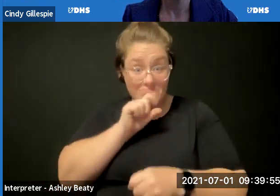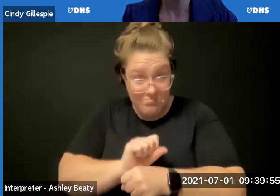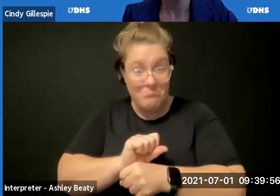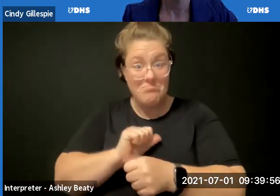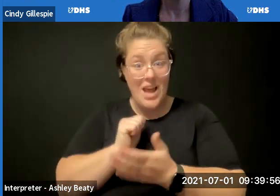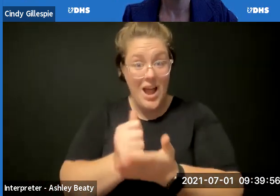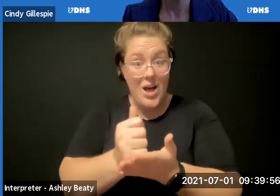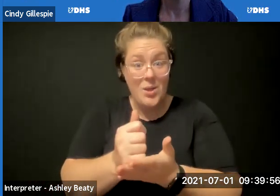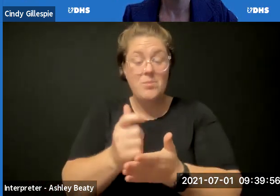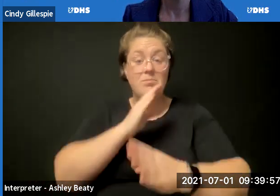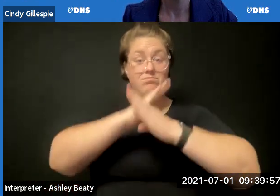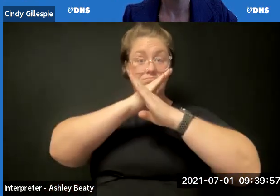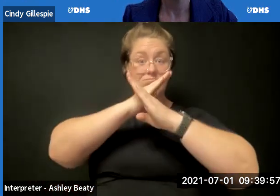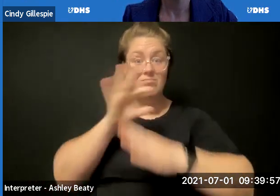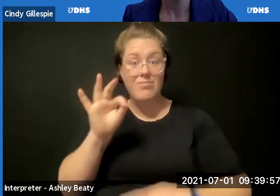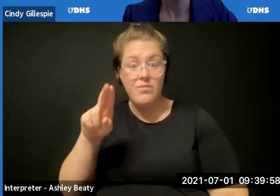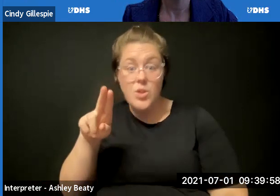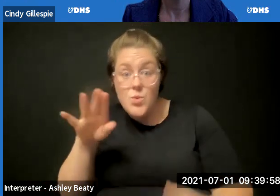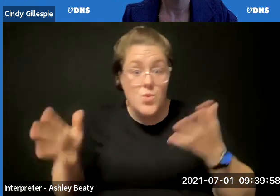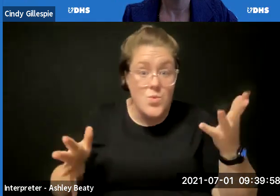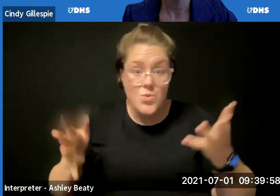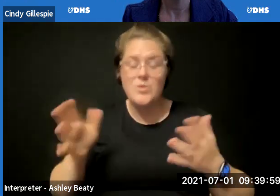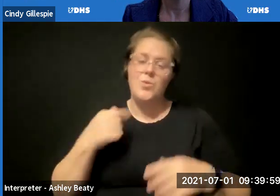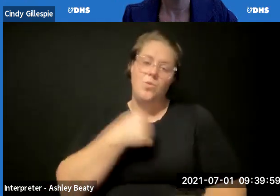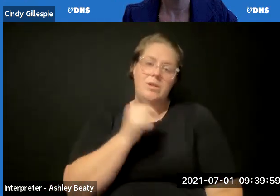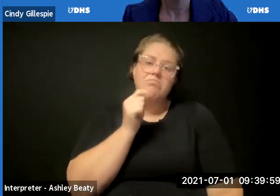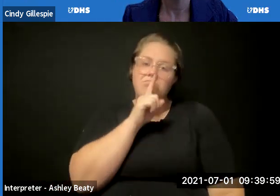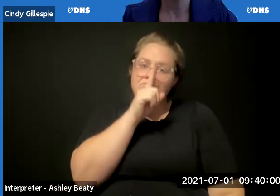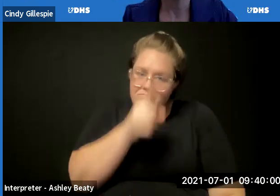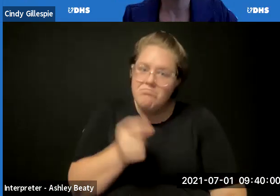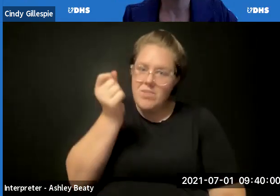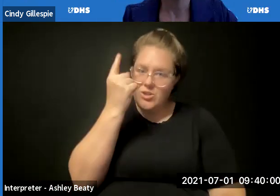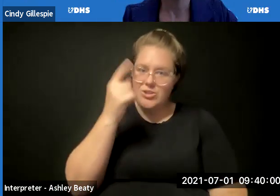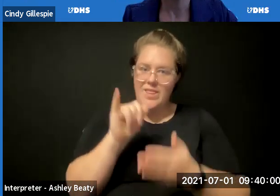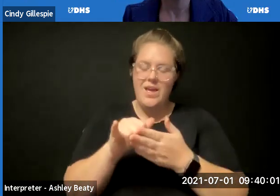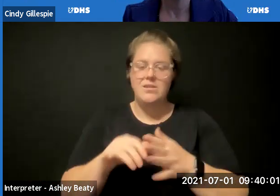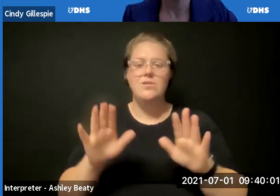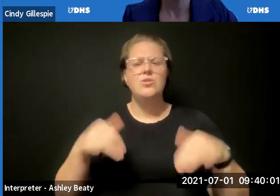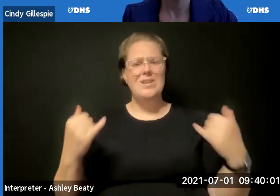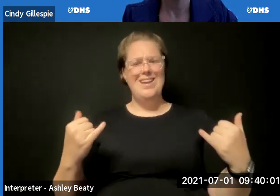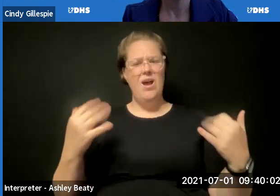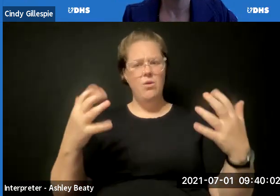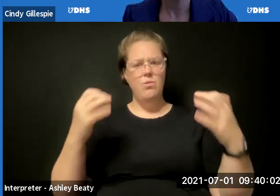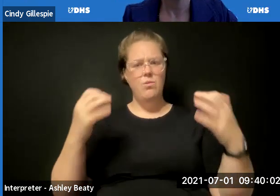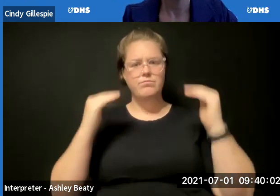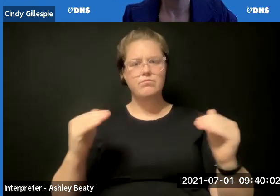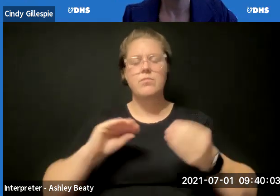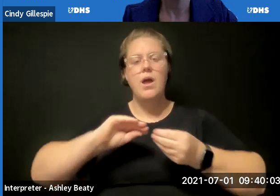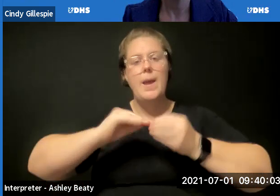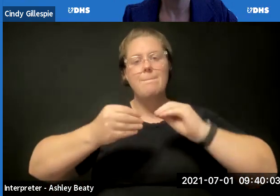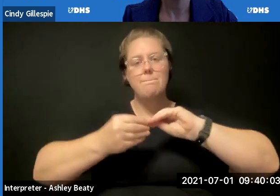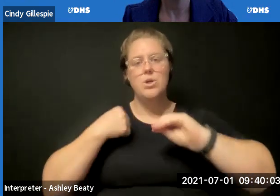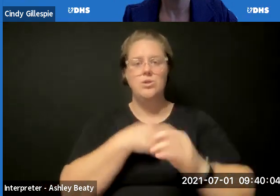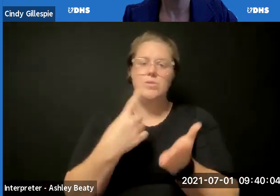prevent you from getting the flu each year. So I want to talk a little bit about some of the numbers that are out there, right? Because we've talked about case numbers, but now